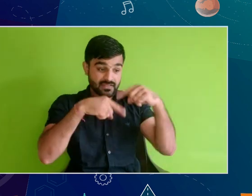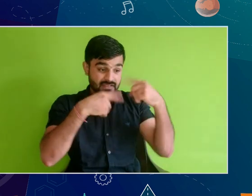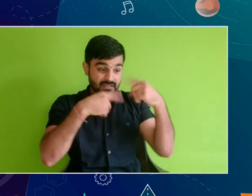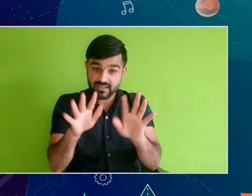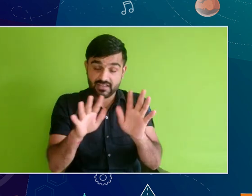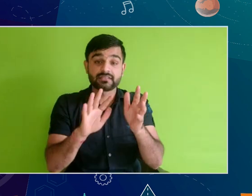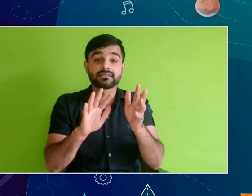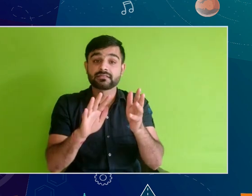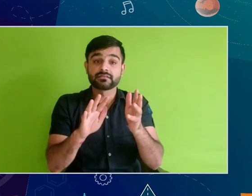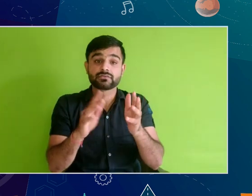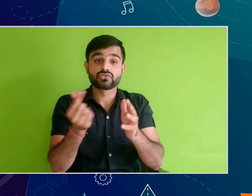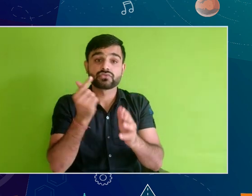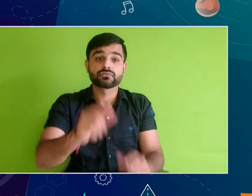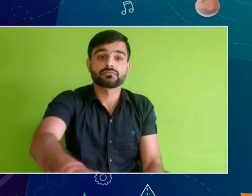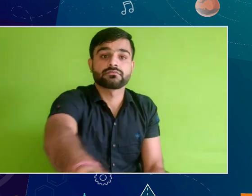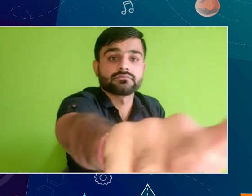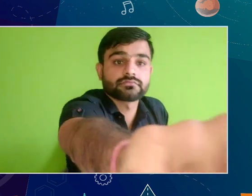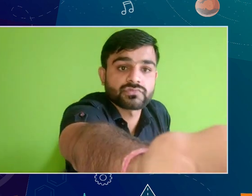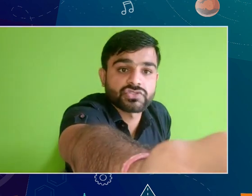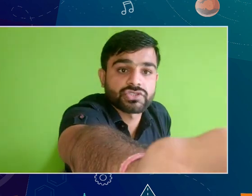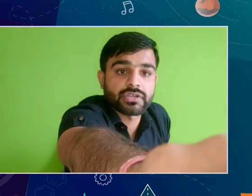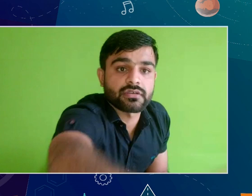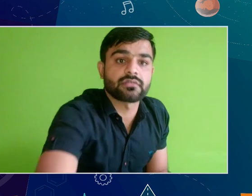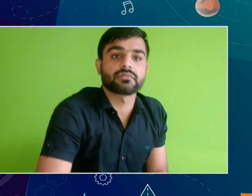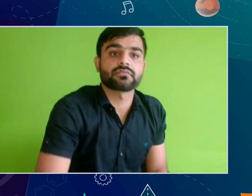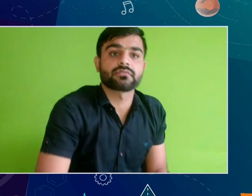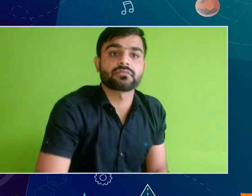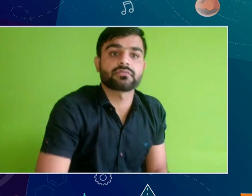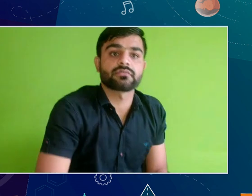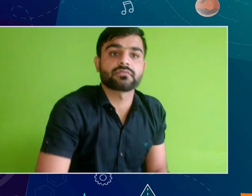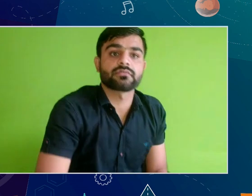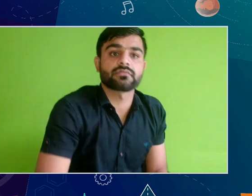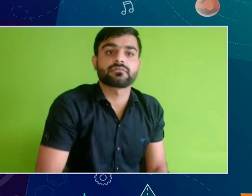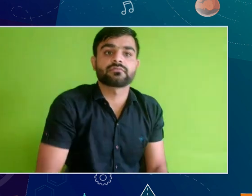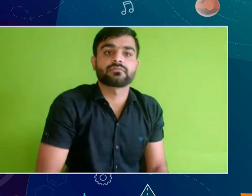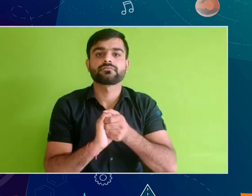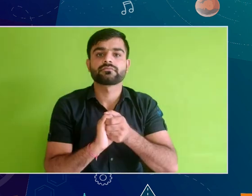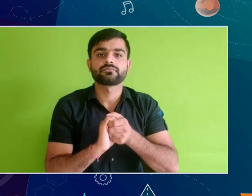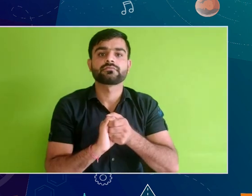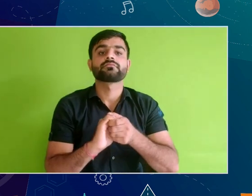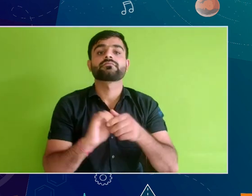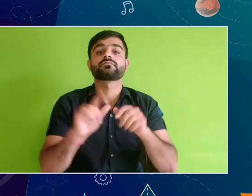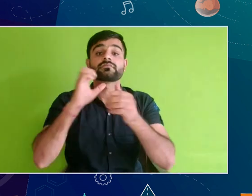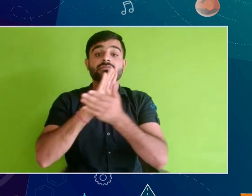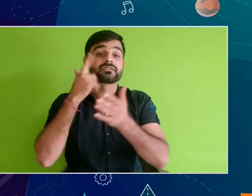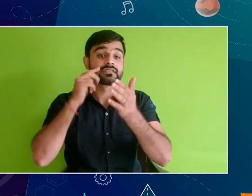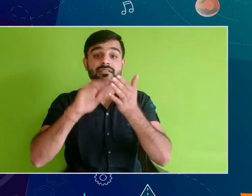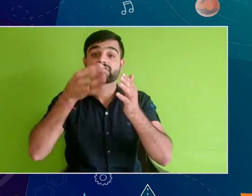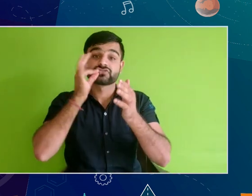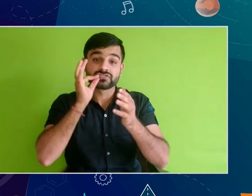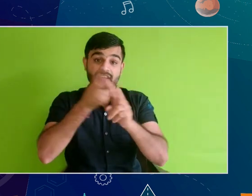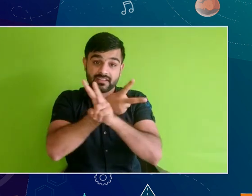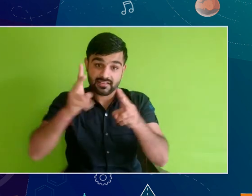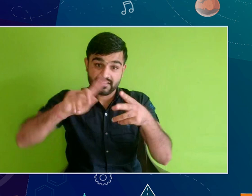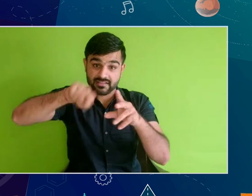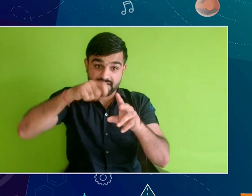of the vegetables, tea leaf which are being used, jo hum chai patti banake, jo baki ki chai patti jo bach jati hai,